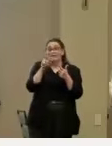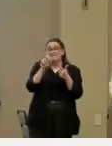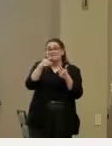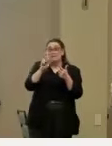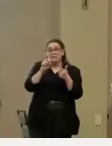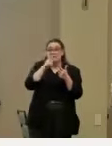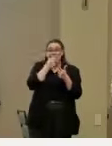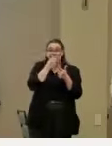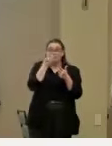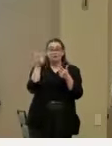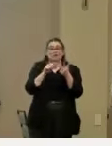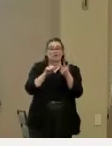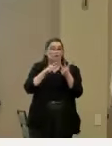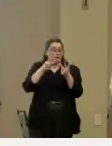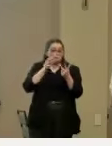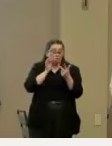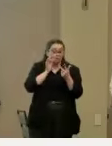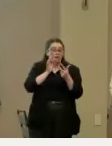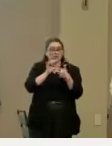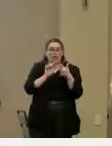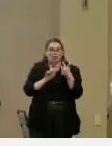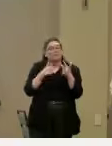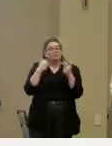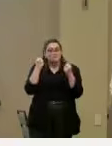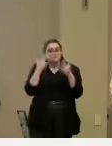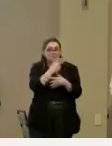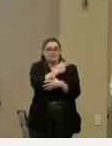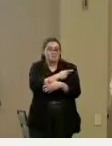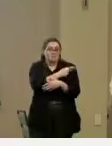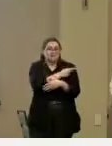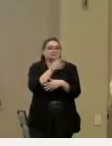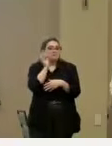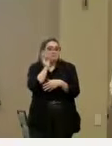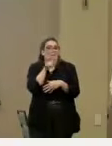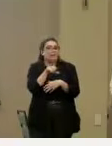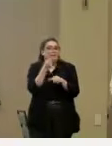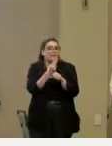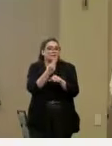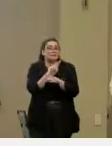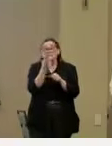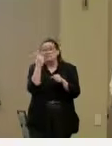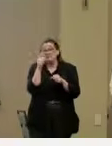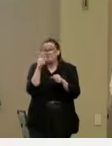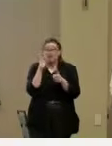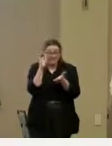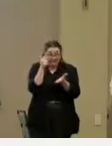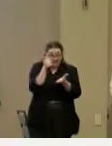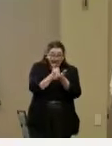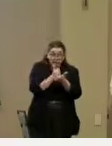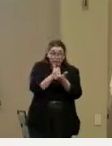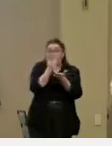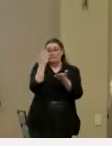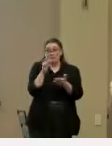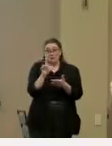vaping, smoking marijuana. I have a number of patients that use marijuana to help